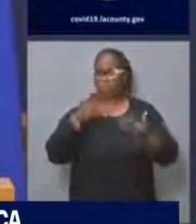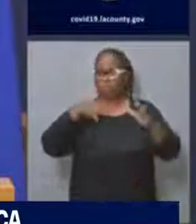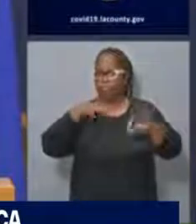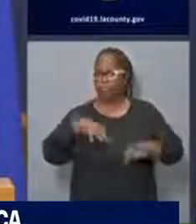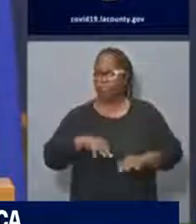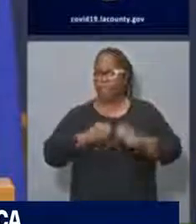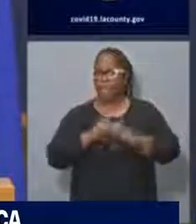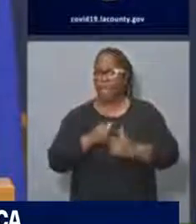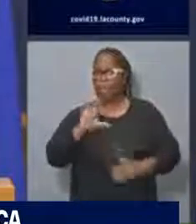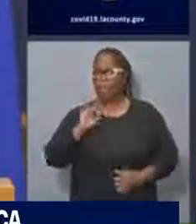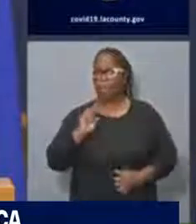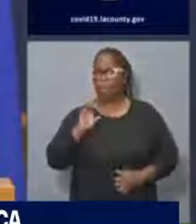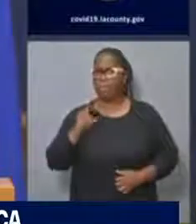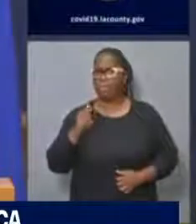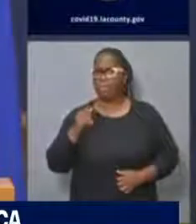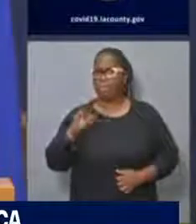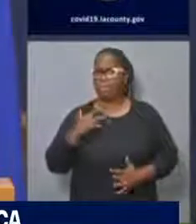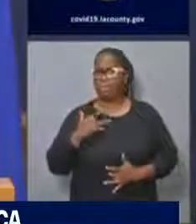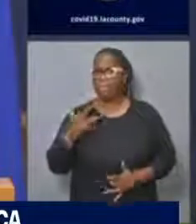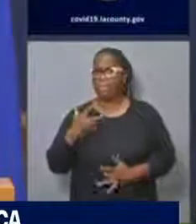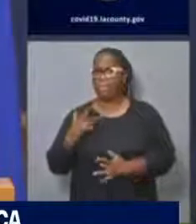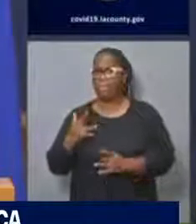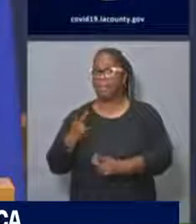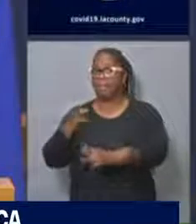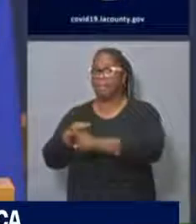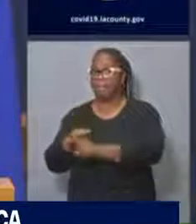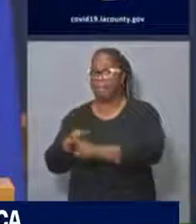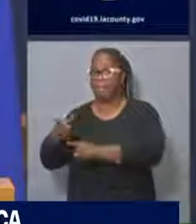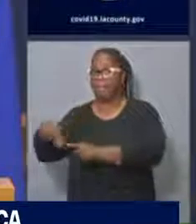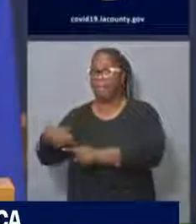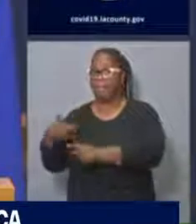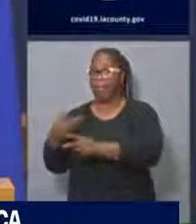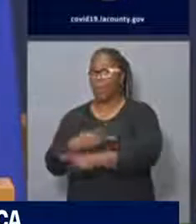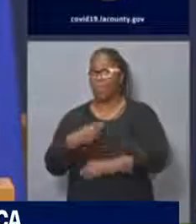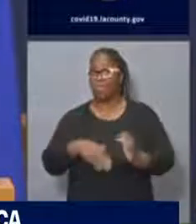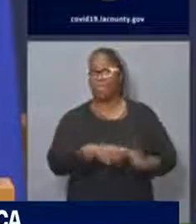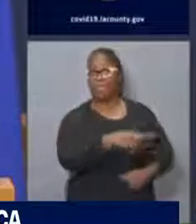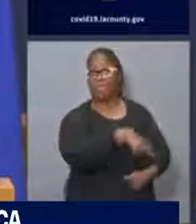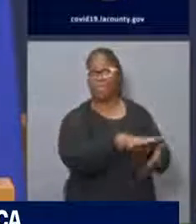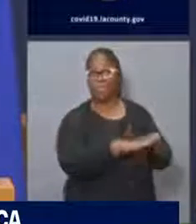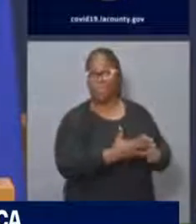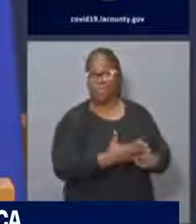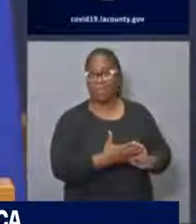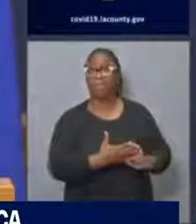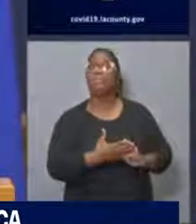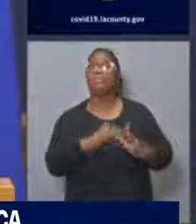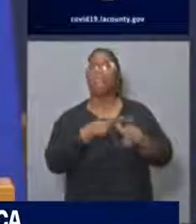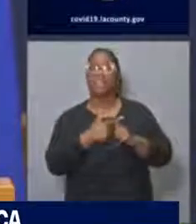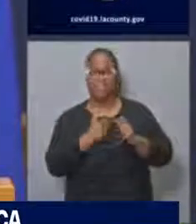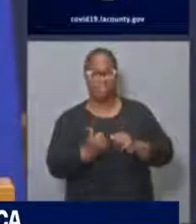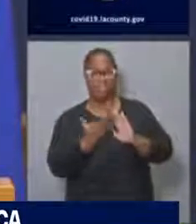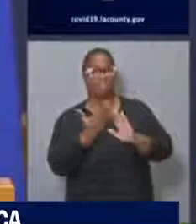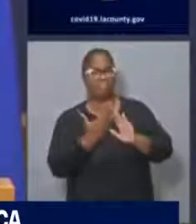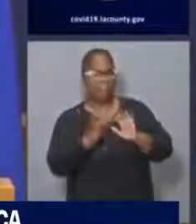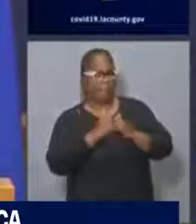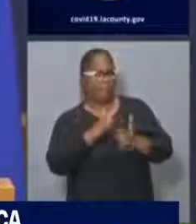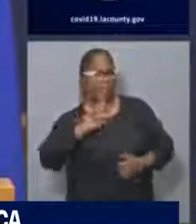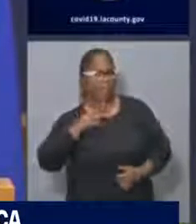COVID-19 trends are impacting certain communities more than others, so we can talk about what DHS is doing from a testing